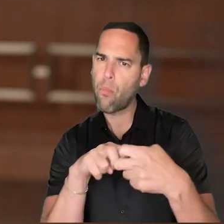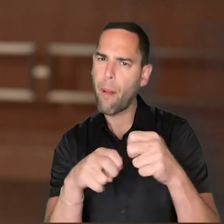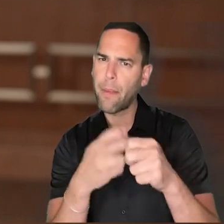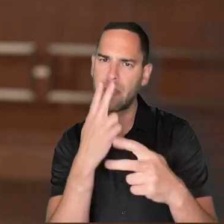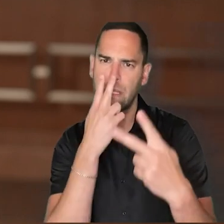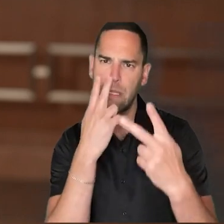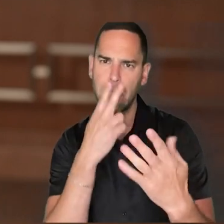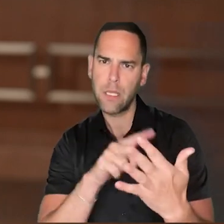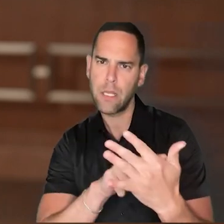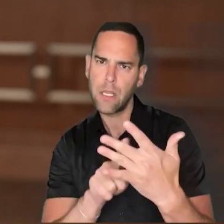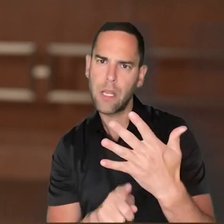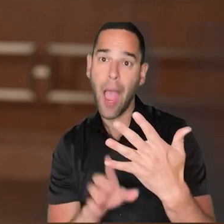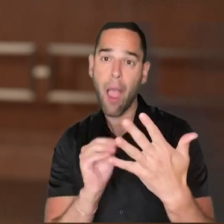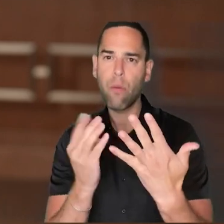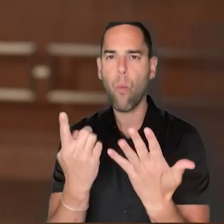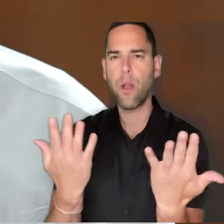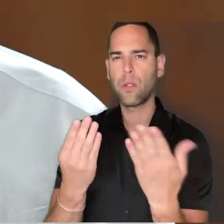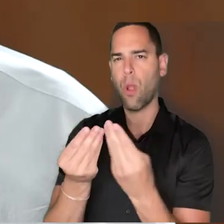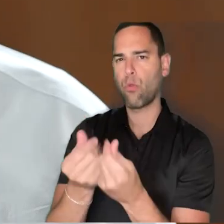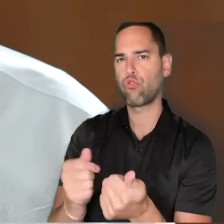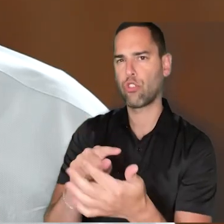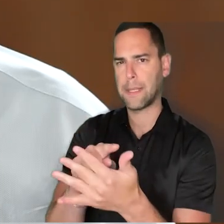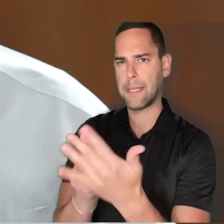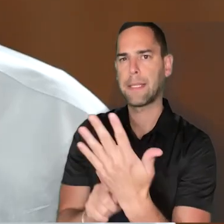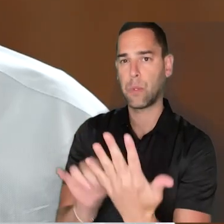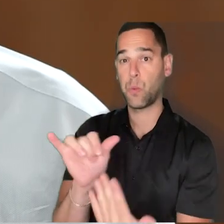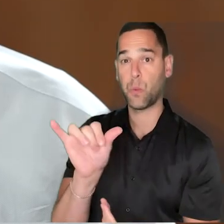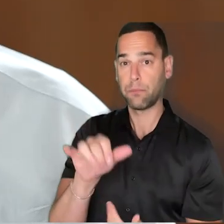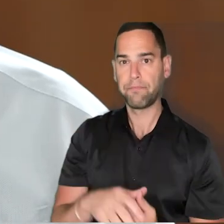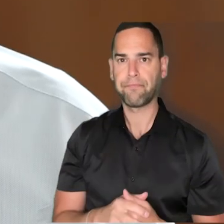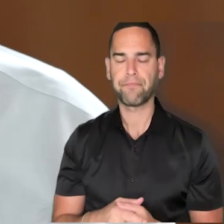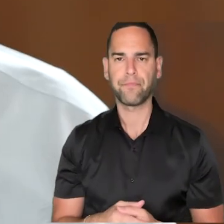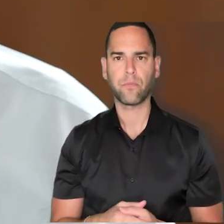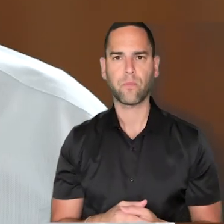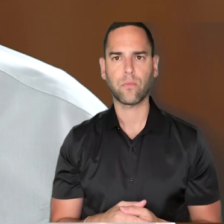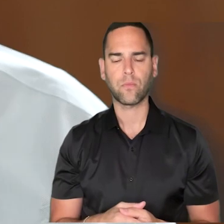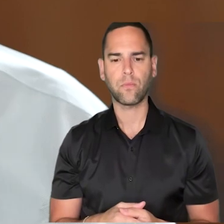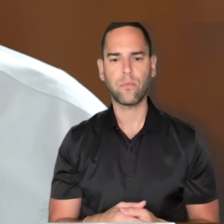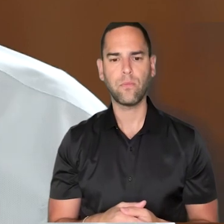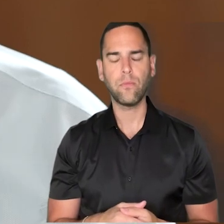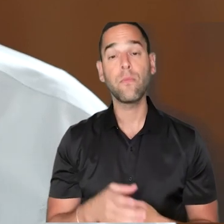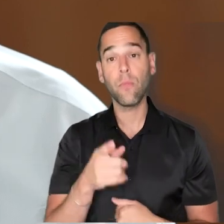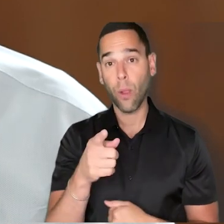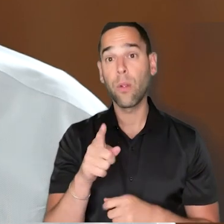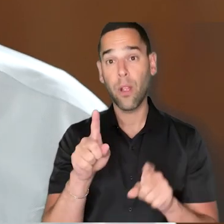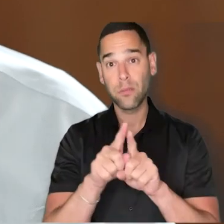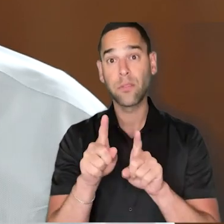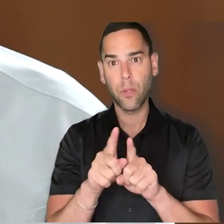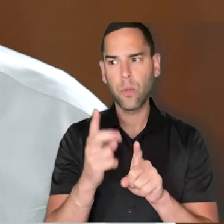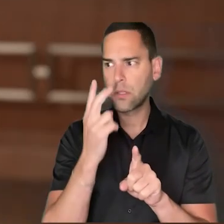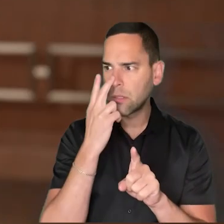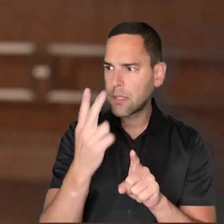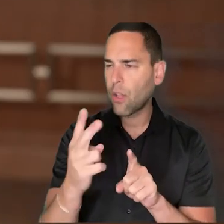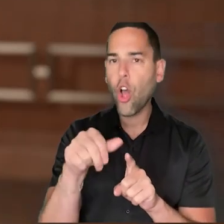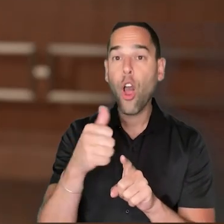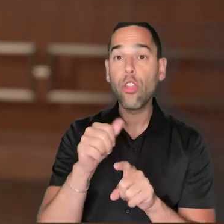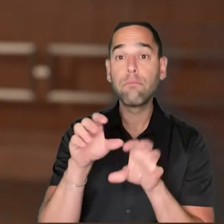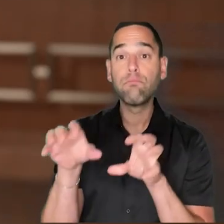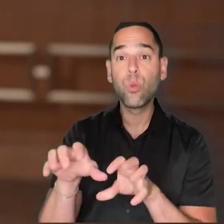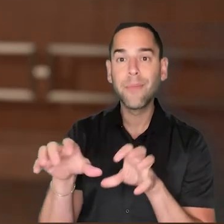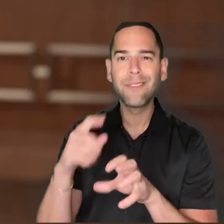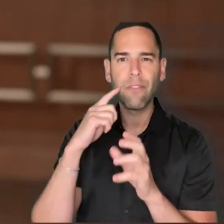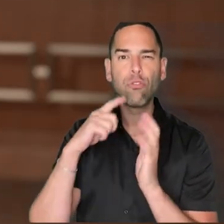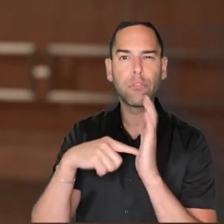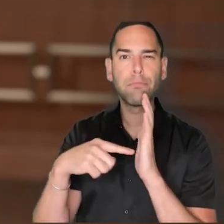articulate not only what the problems were, but what the solutions were. You also see people that were learning from